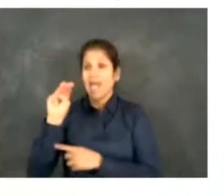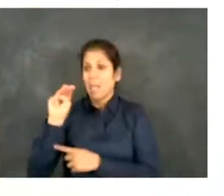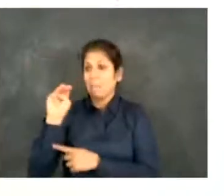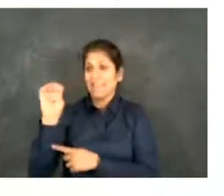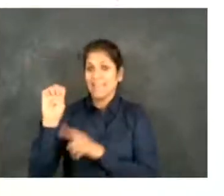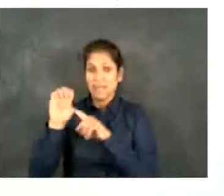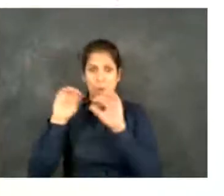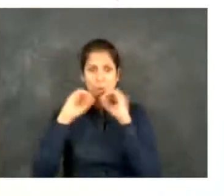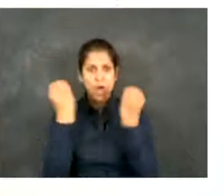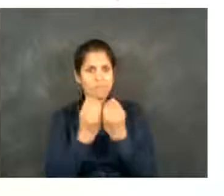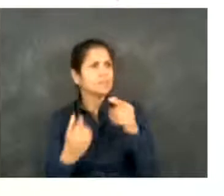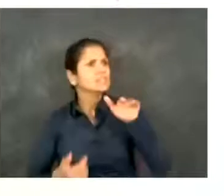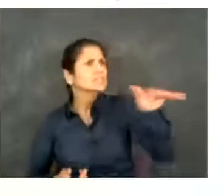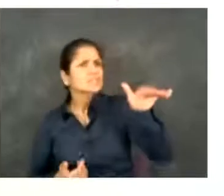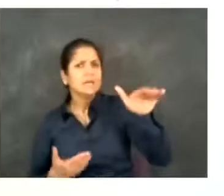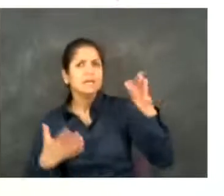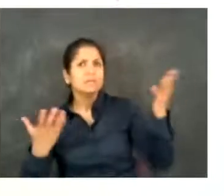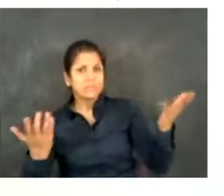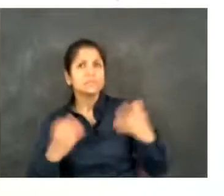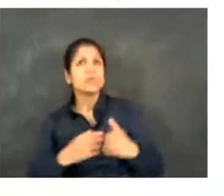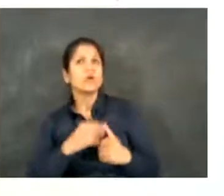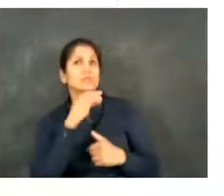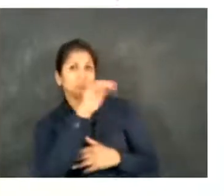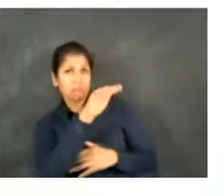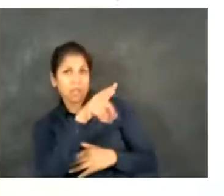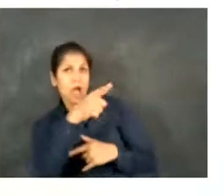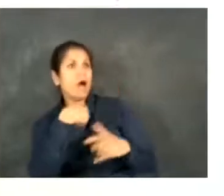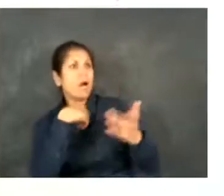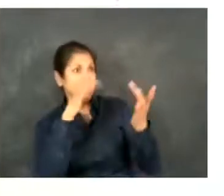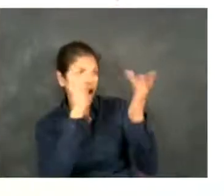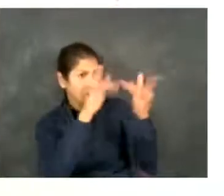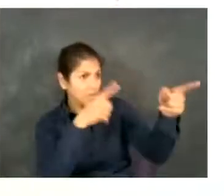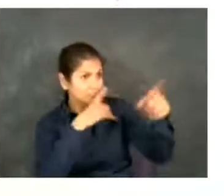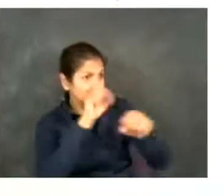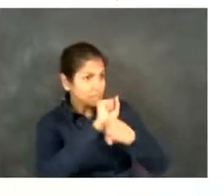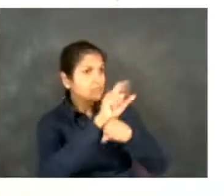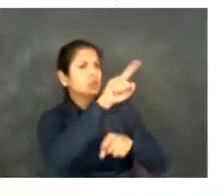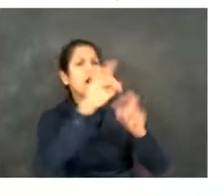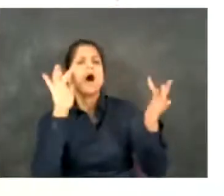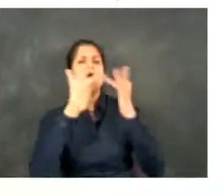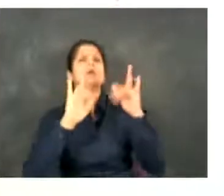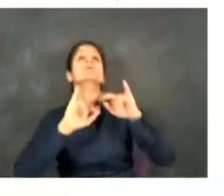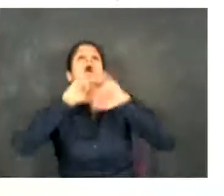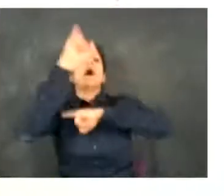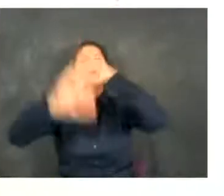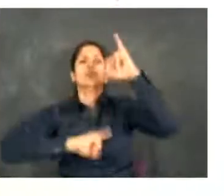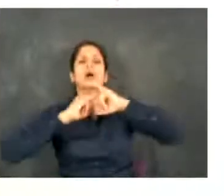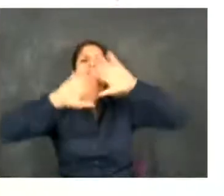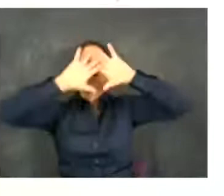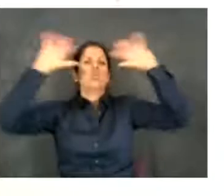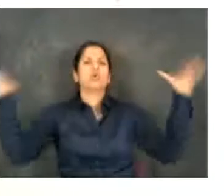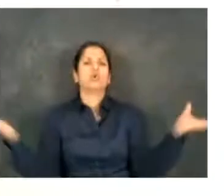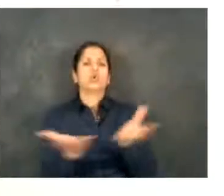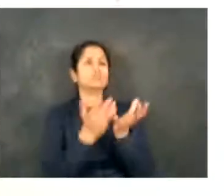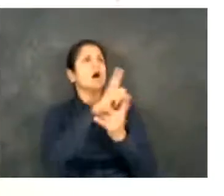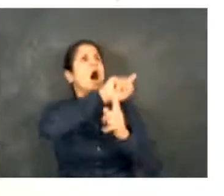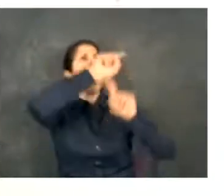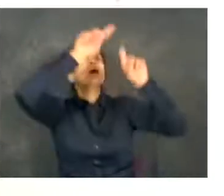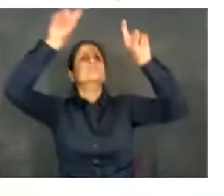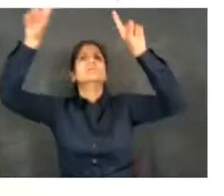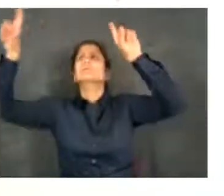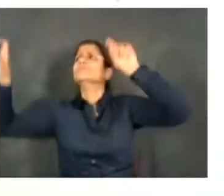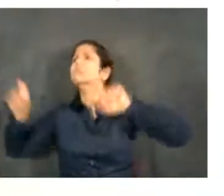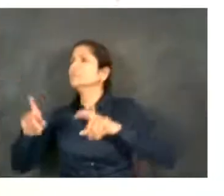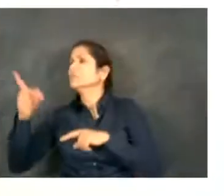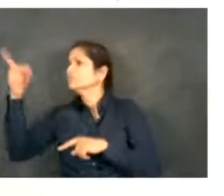the call to her international community to see what has been seen across the world. And we're